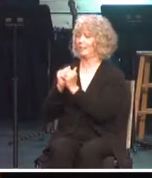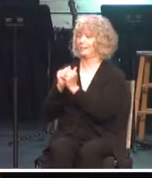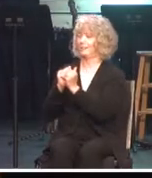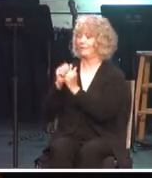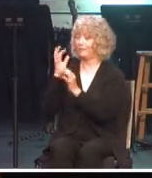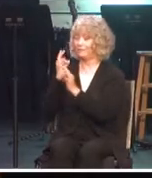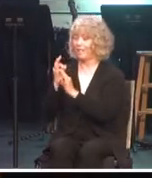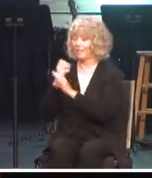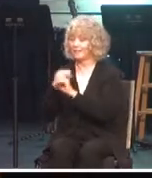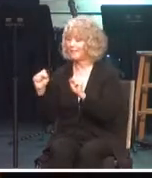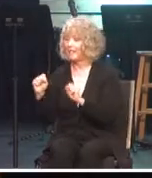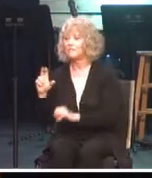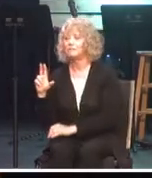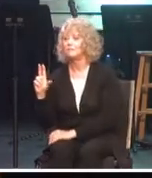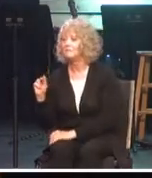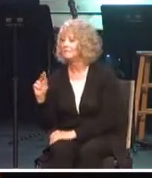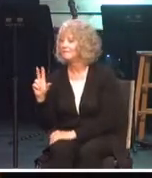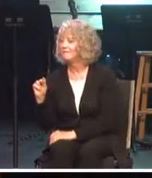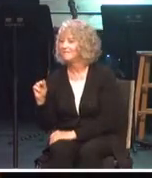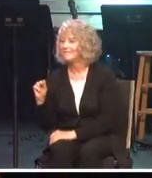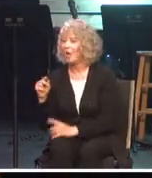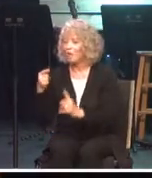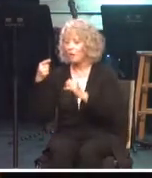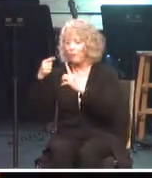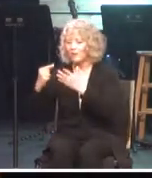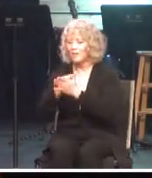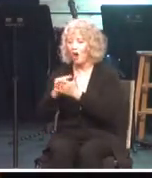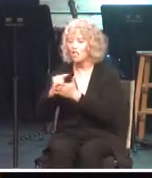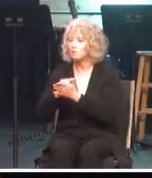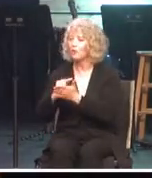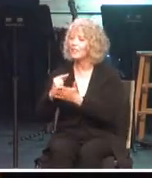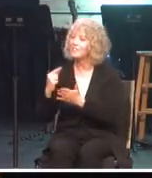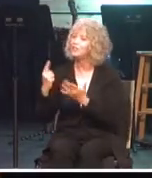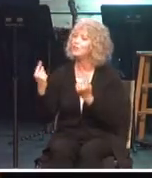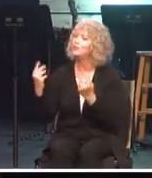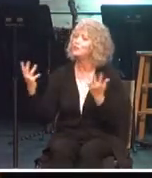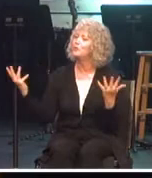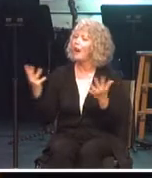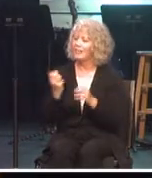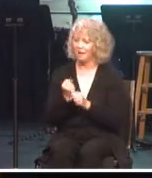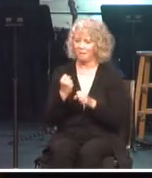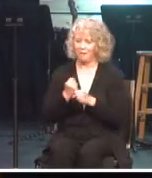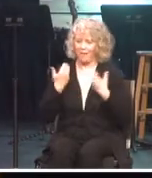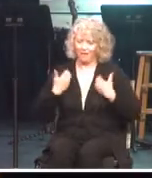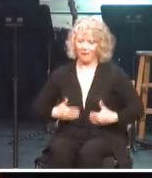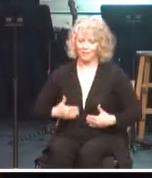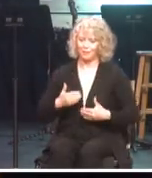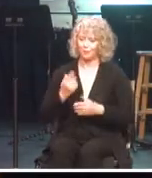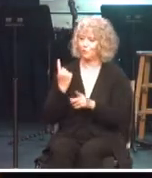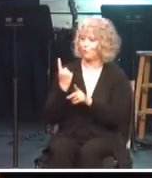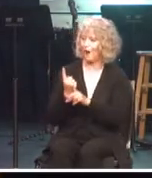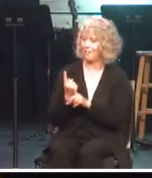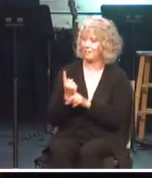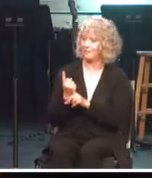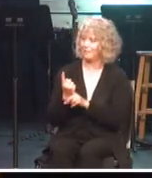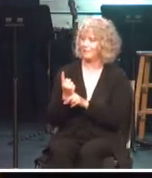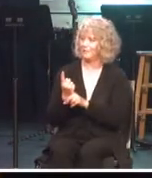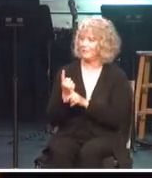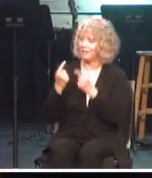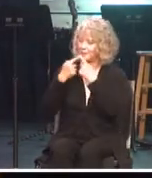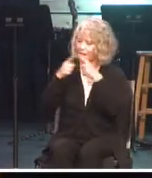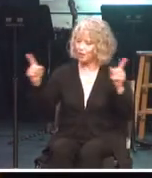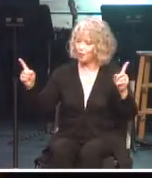That the purpose of the gospel is only to bring us justification, that declaration of righteousness and